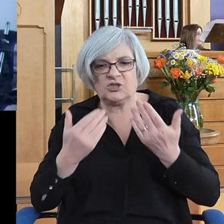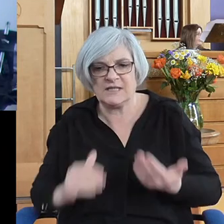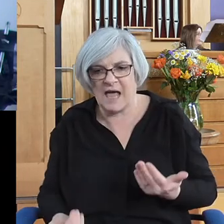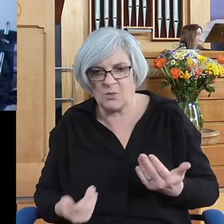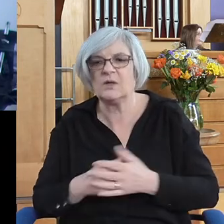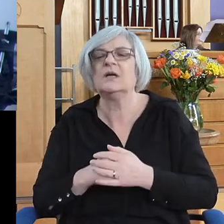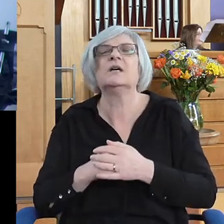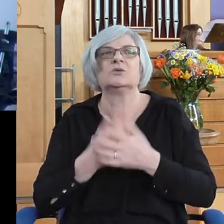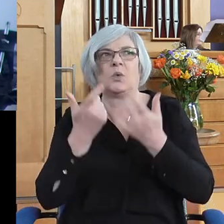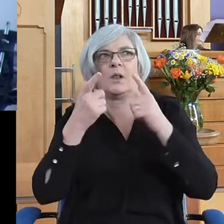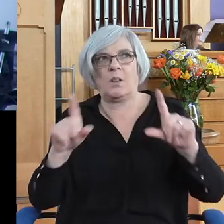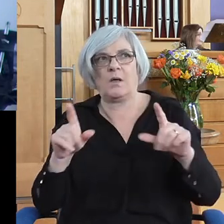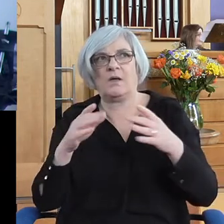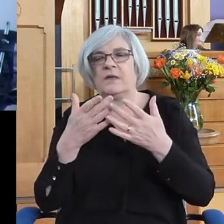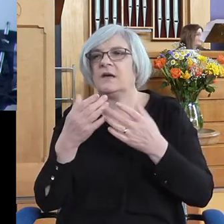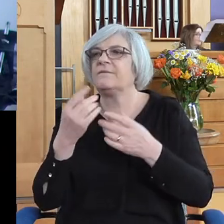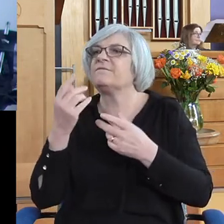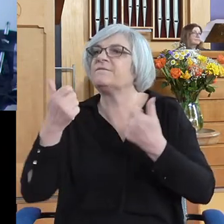Shepherd.